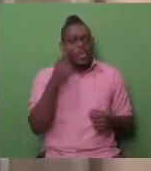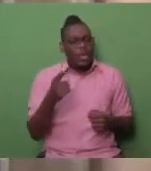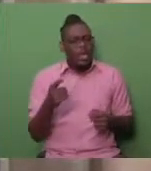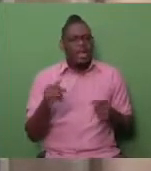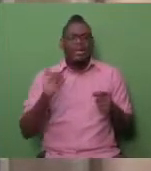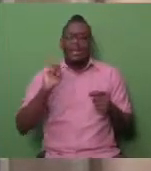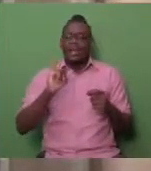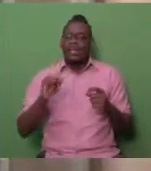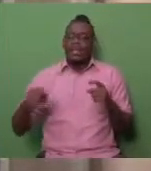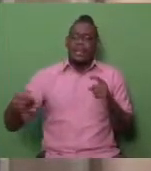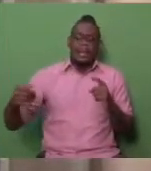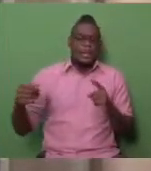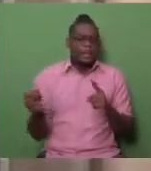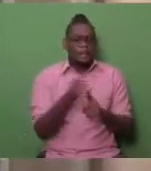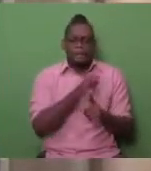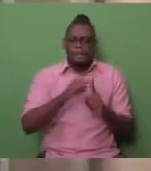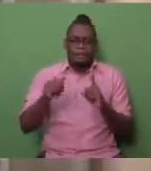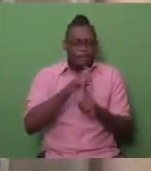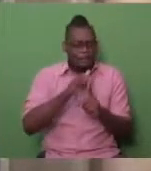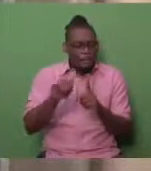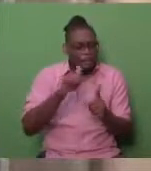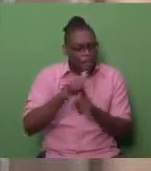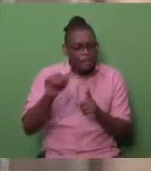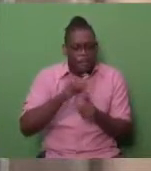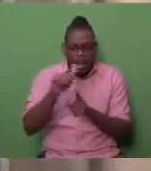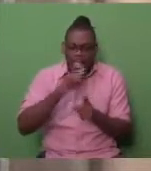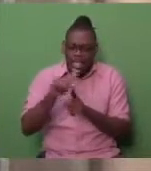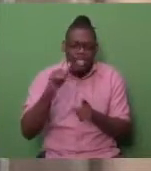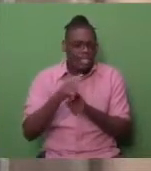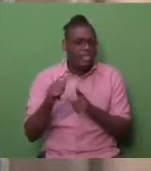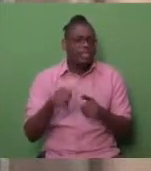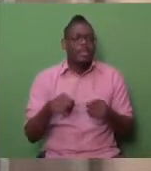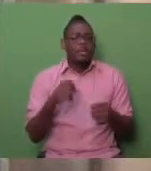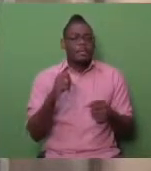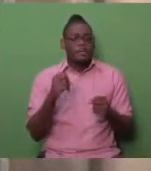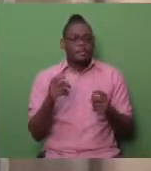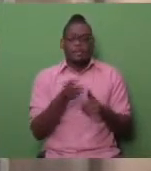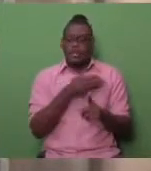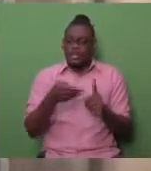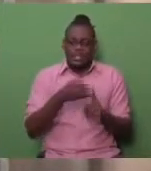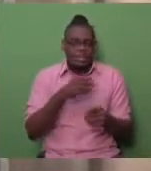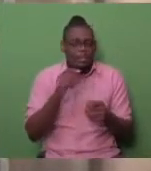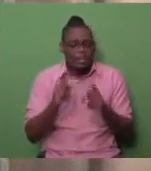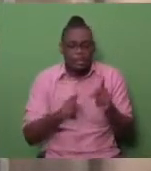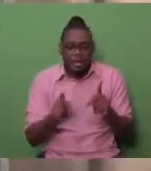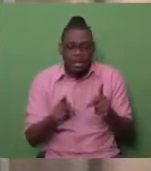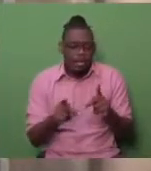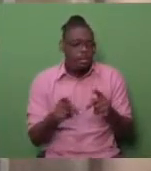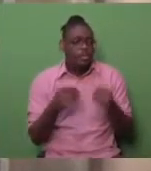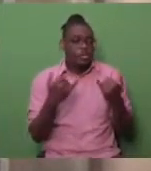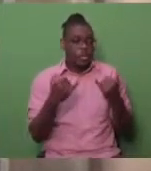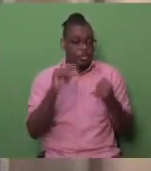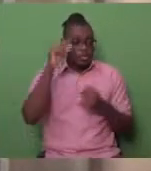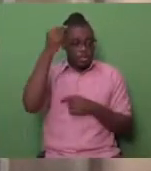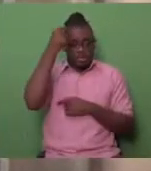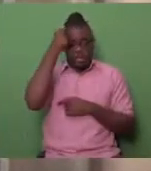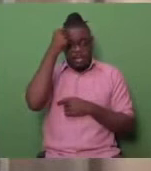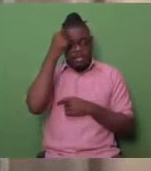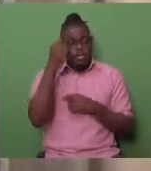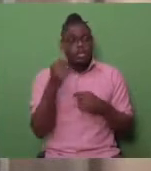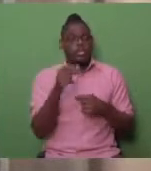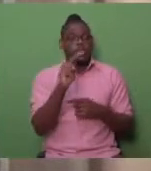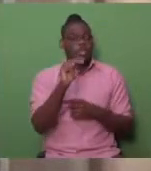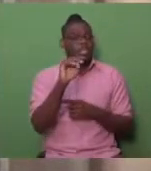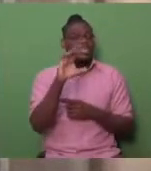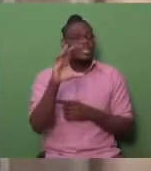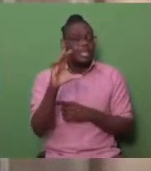Here is another stubborn fact. The government I led removed the VAT, as I say, on over 7,000 food items.